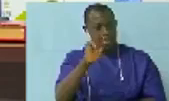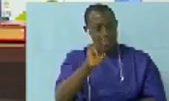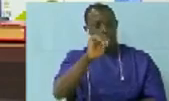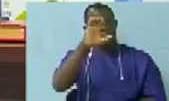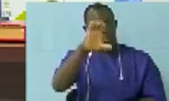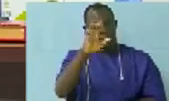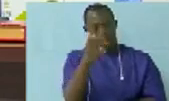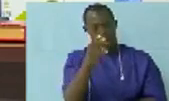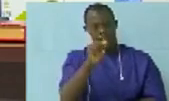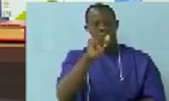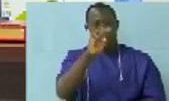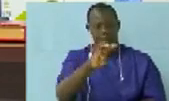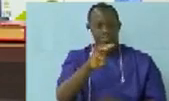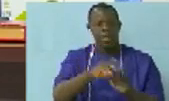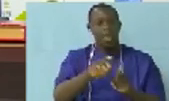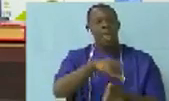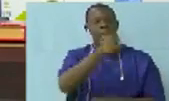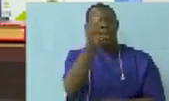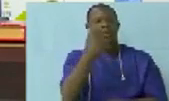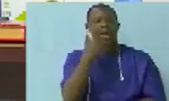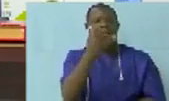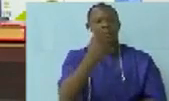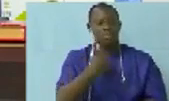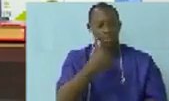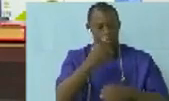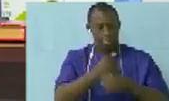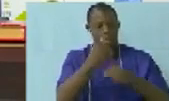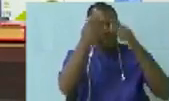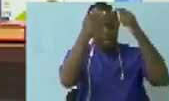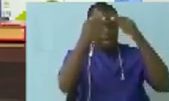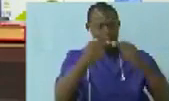And I was asked to make a statement.